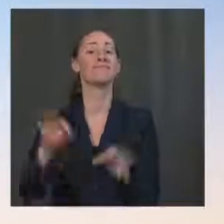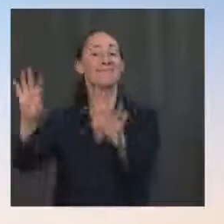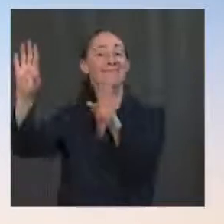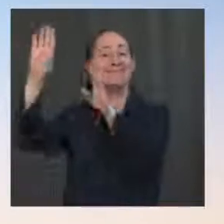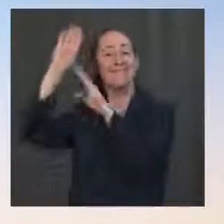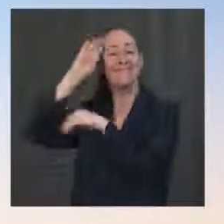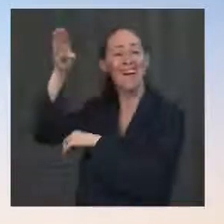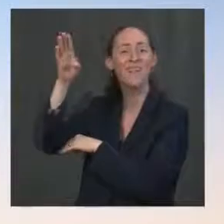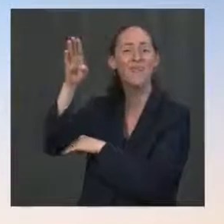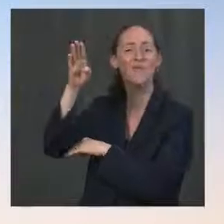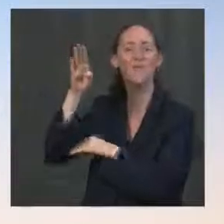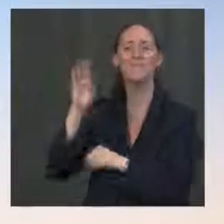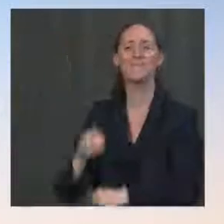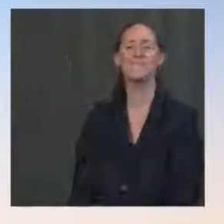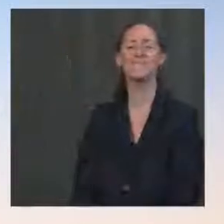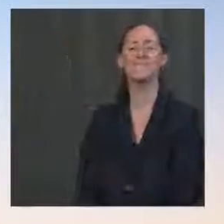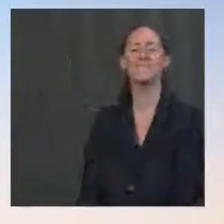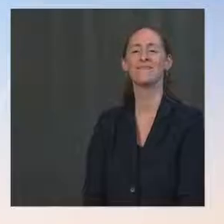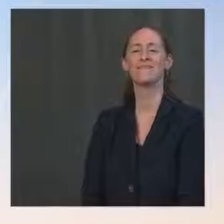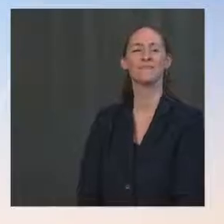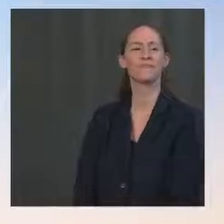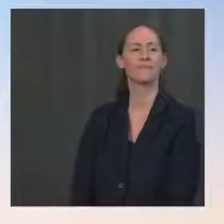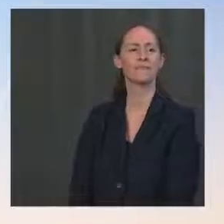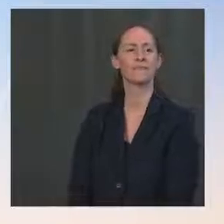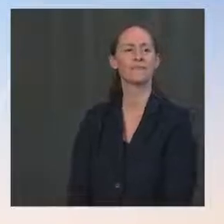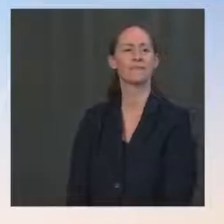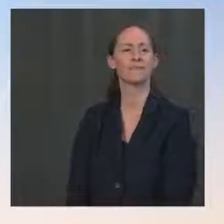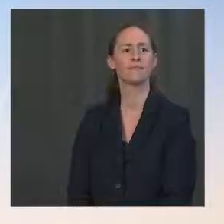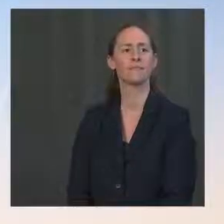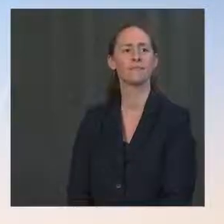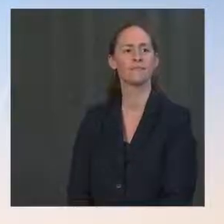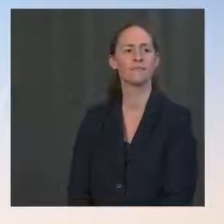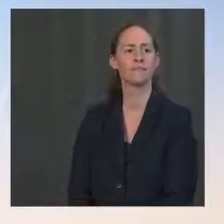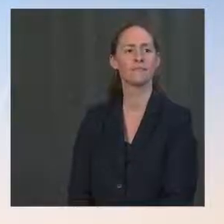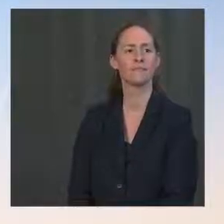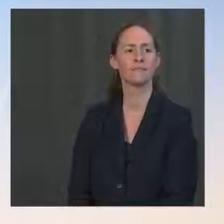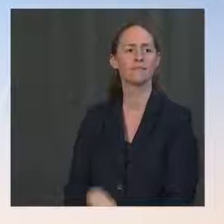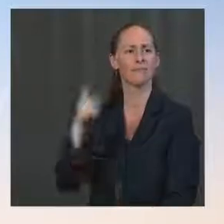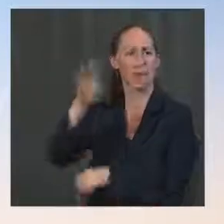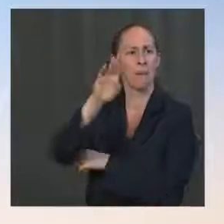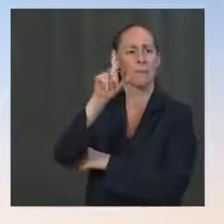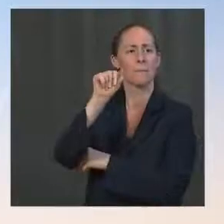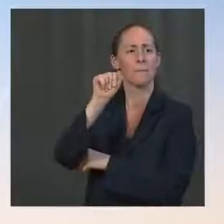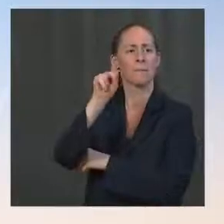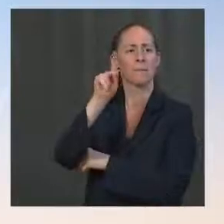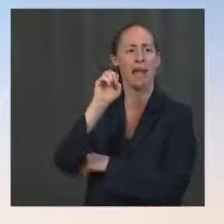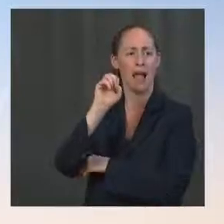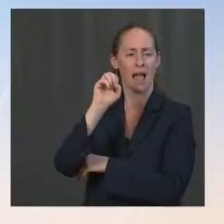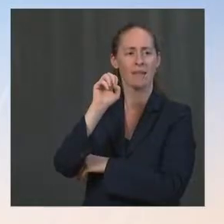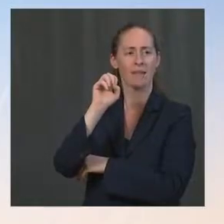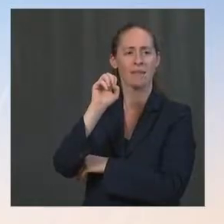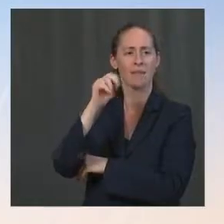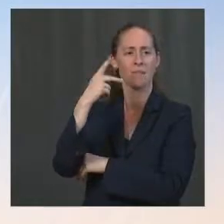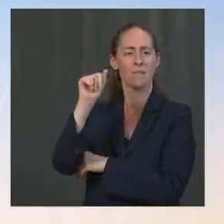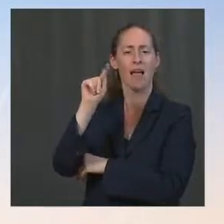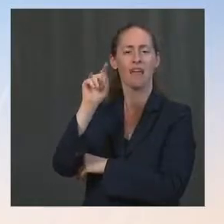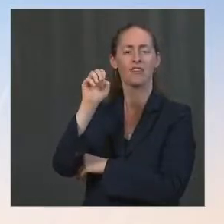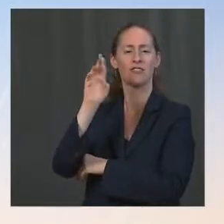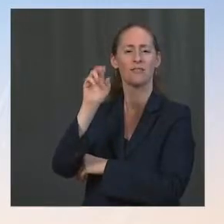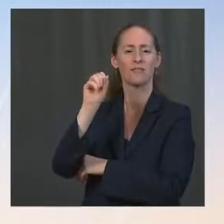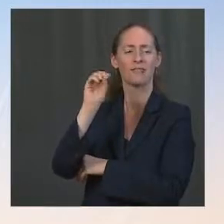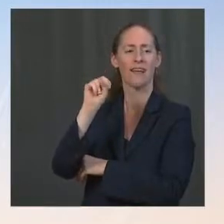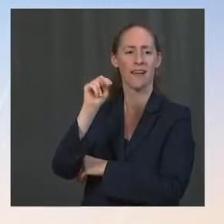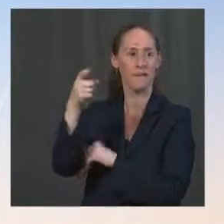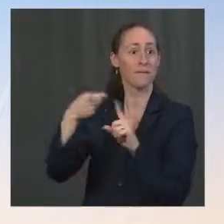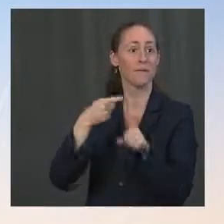this in a while, but so this is, let's see, Blake Patterson. Thanks for joining us, Blake, who is from The Advocate in Baton